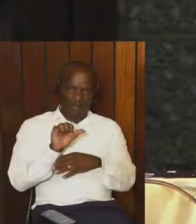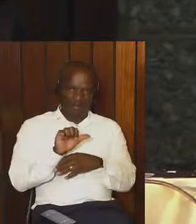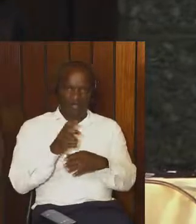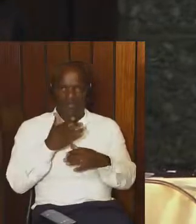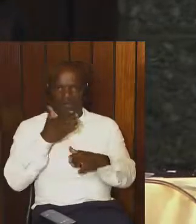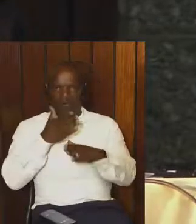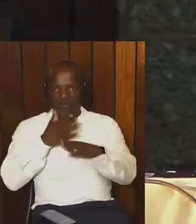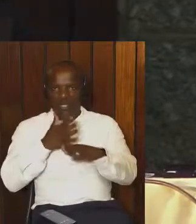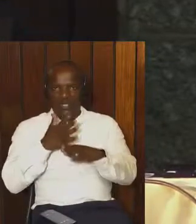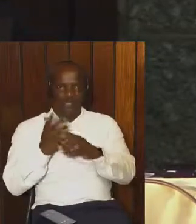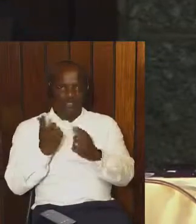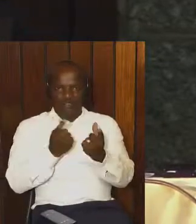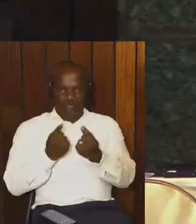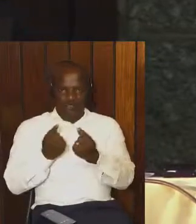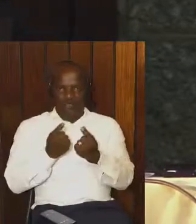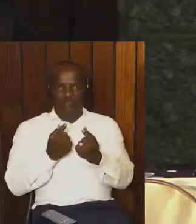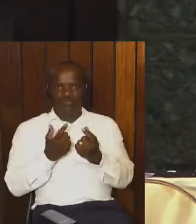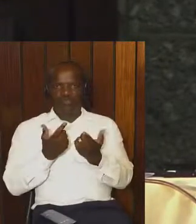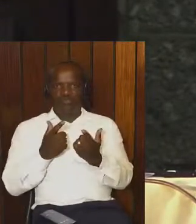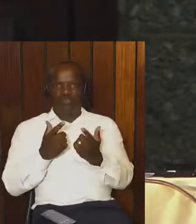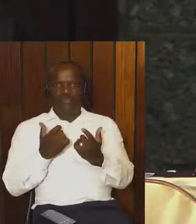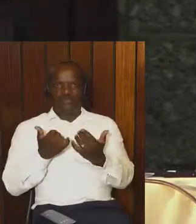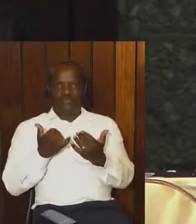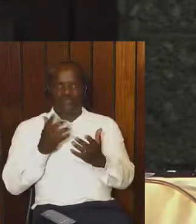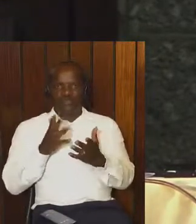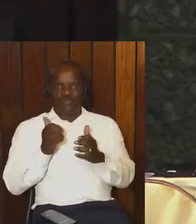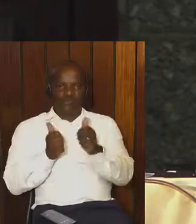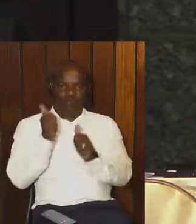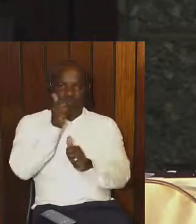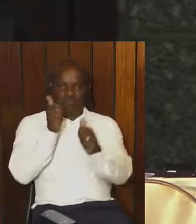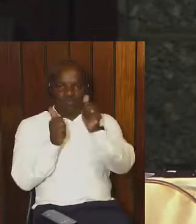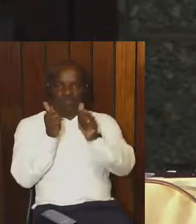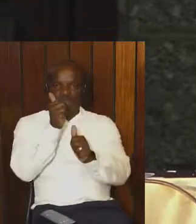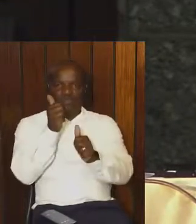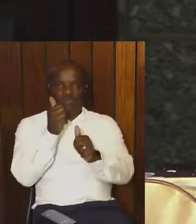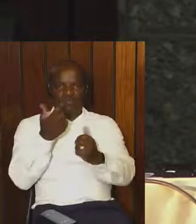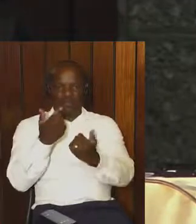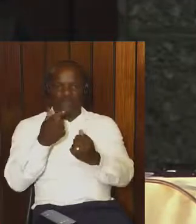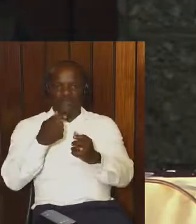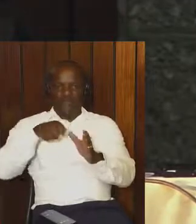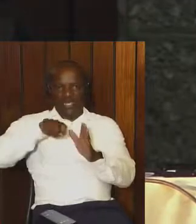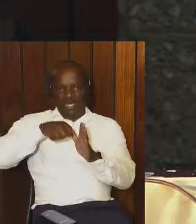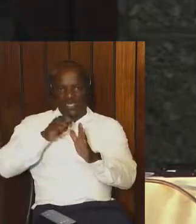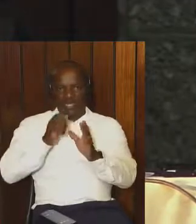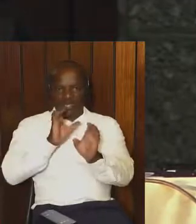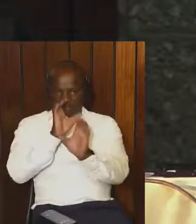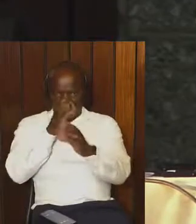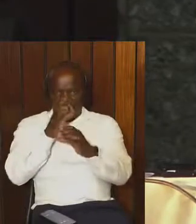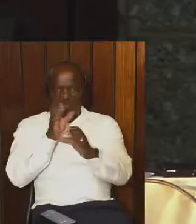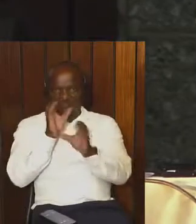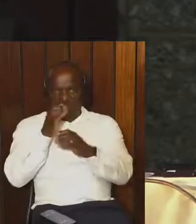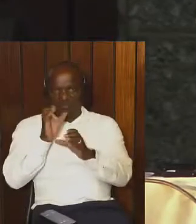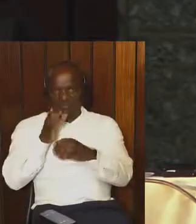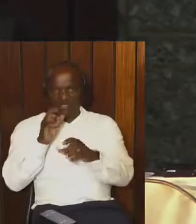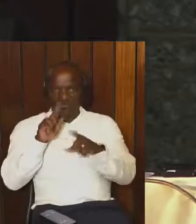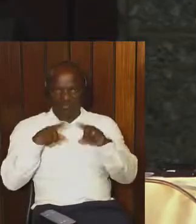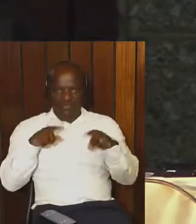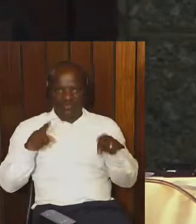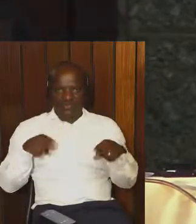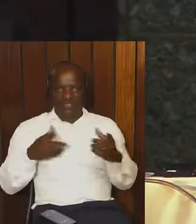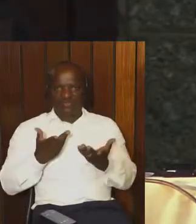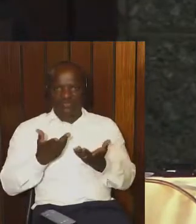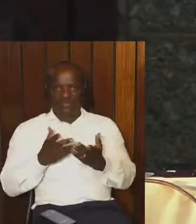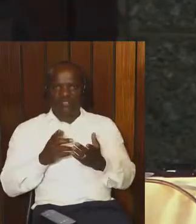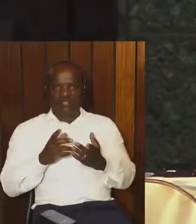doing, but also reprioritize and look at some of the key focus areas. I think we've heard the issues relating